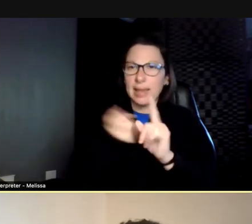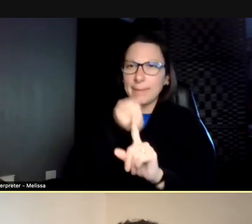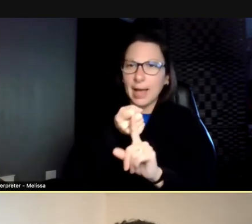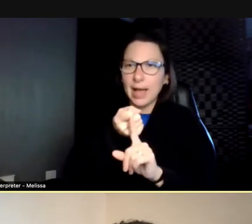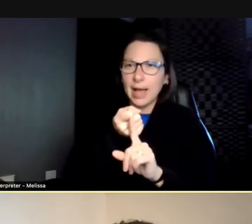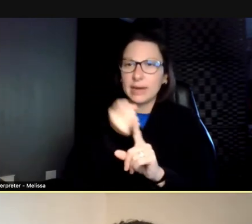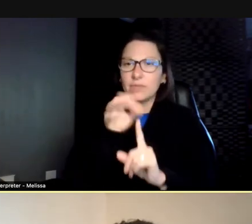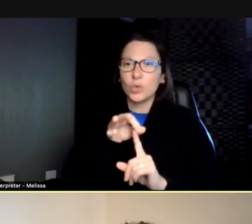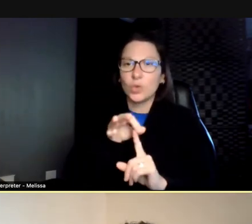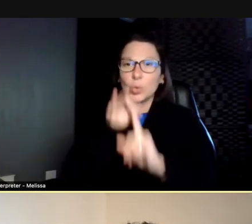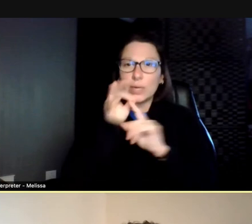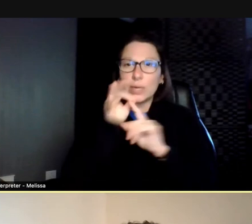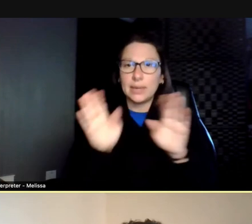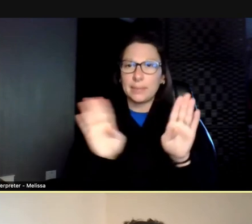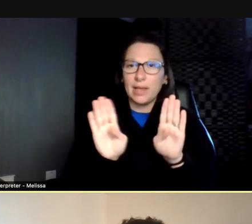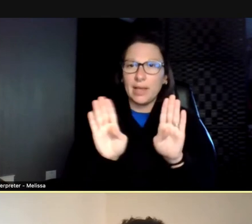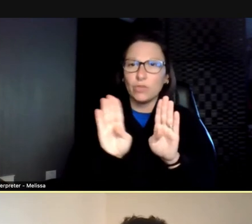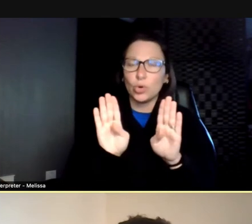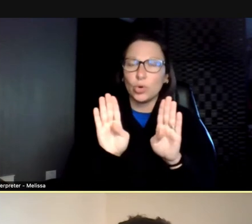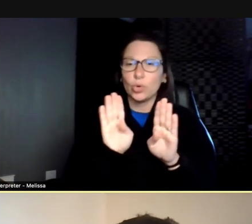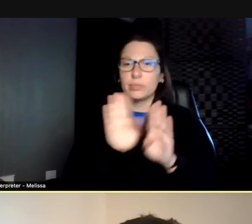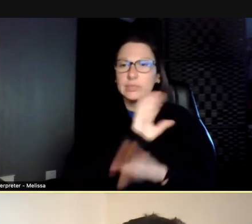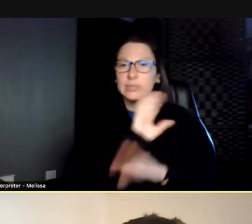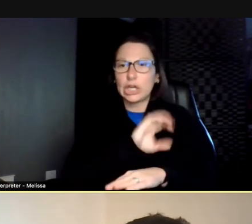unique behavioral characteristics